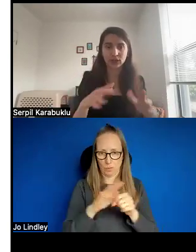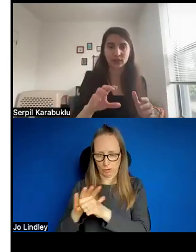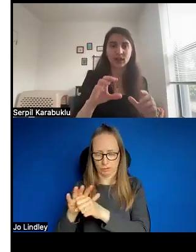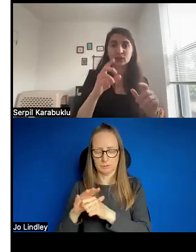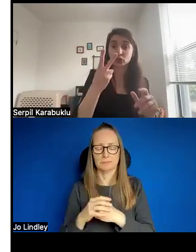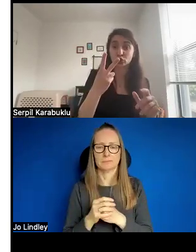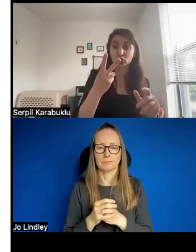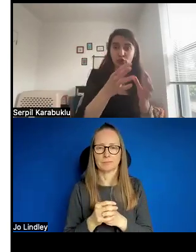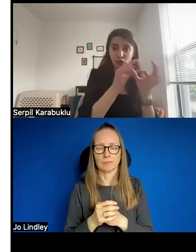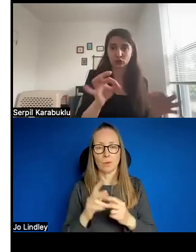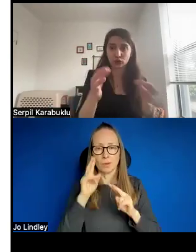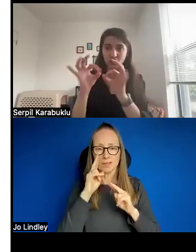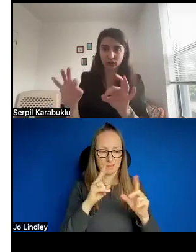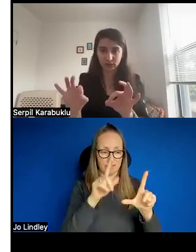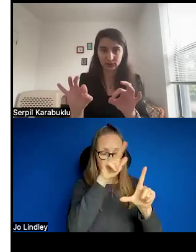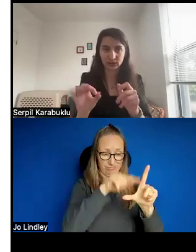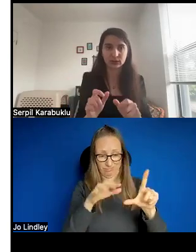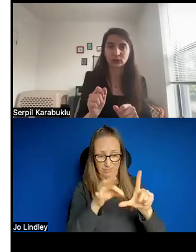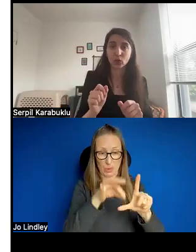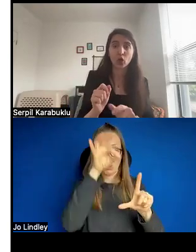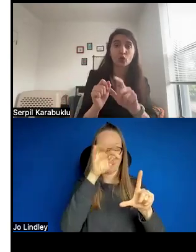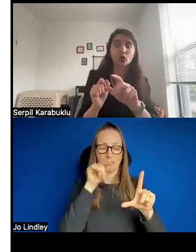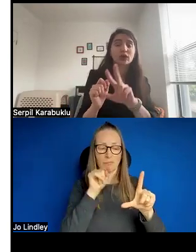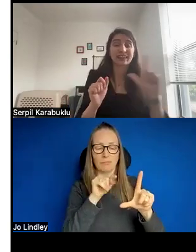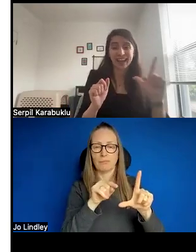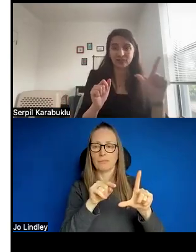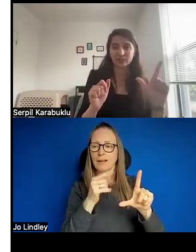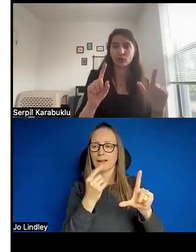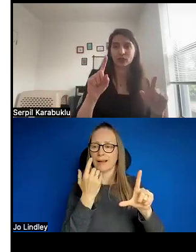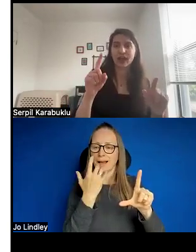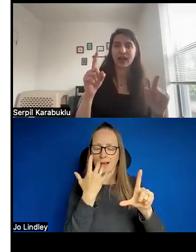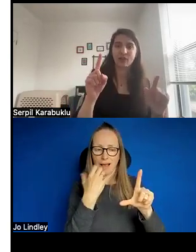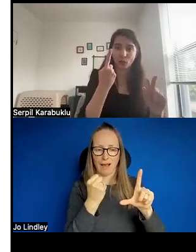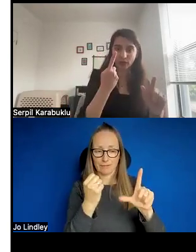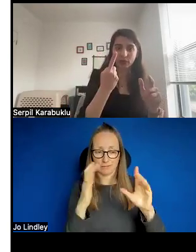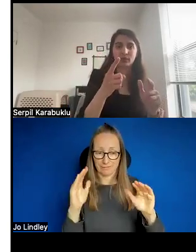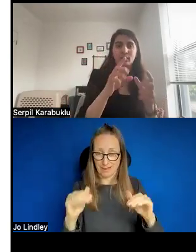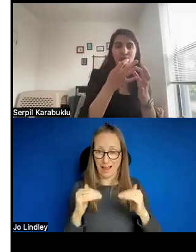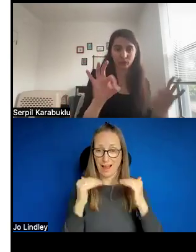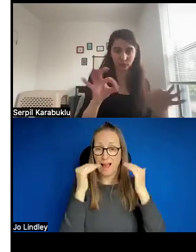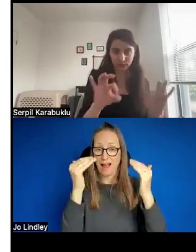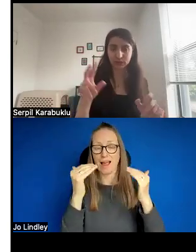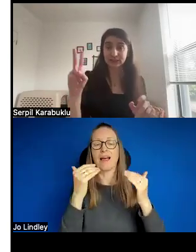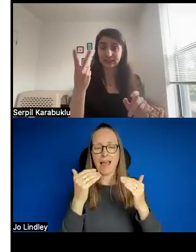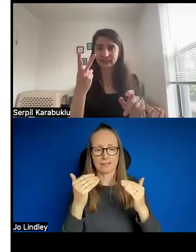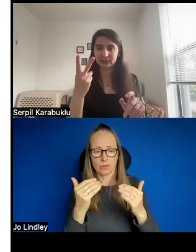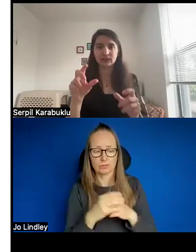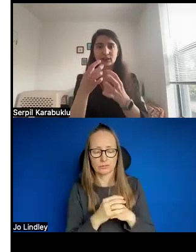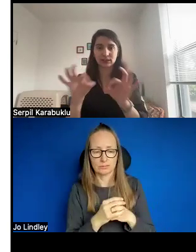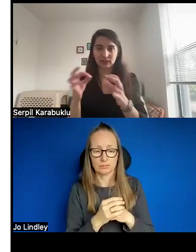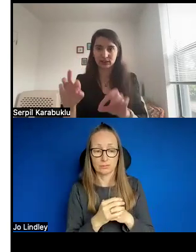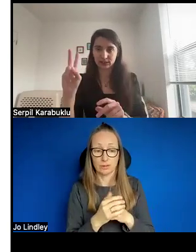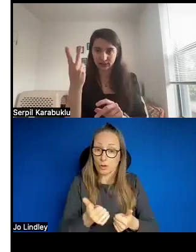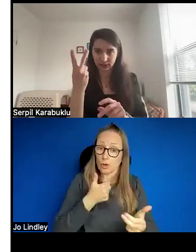see is highest graph tell us that we have the higher proportion of head nod. So good news, yes,